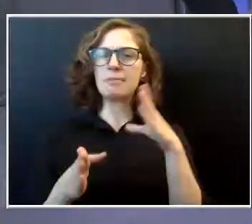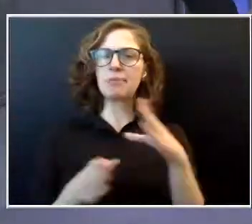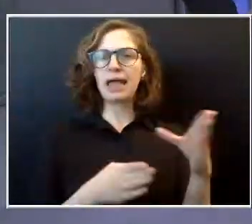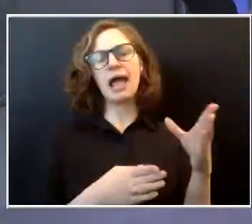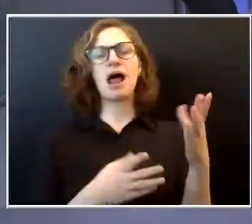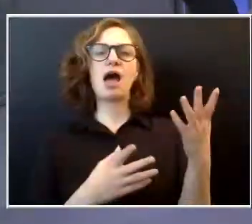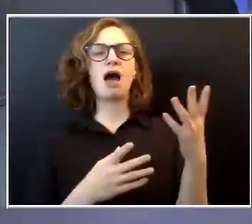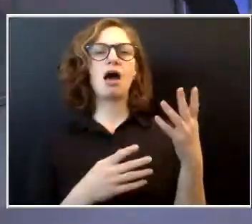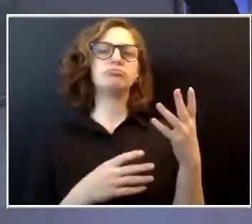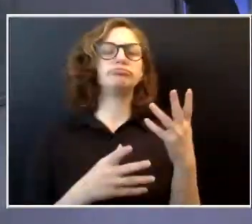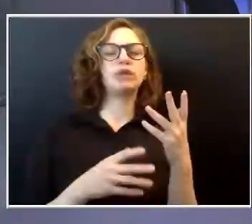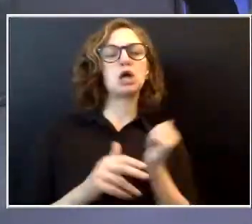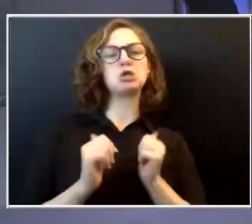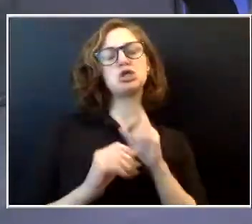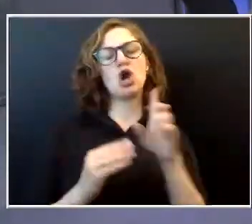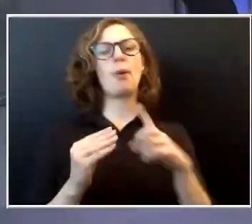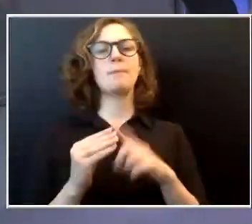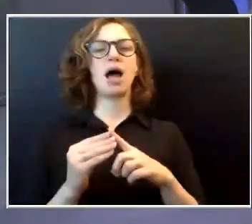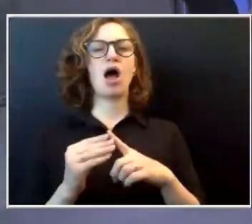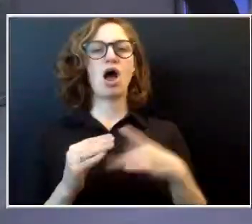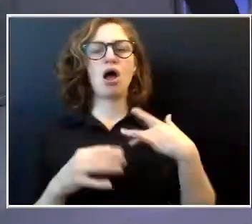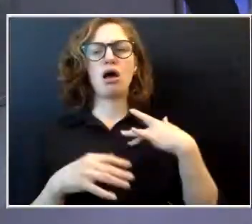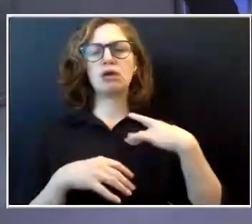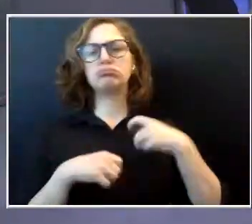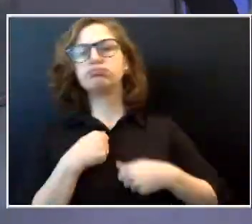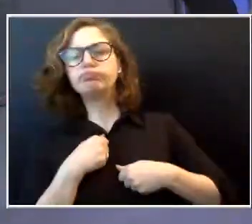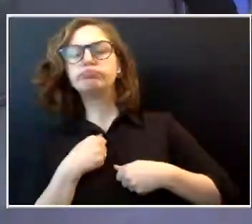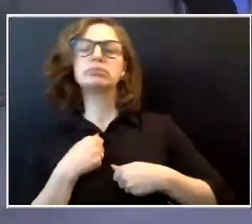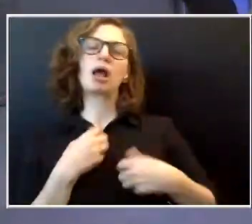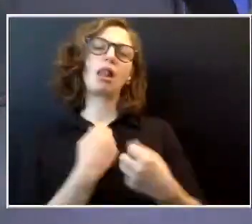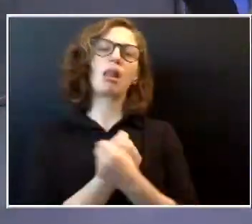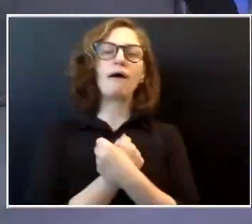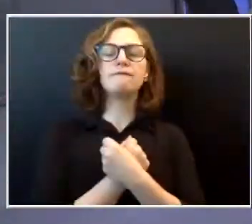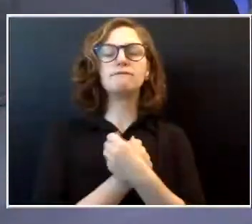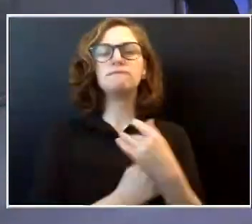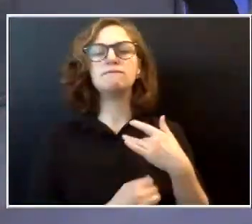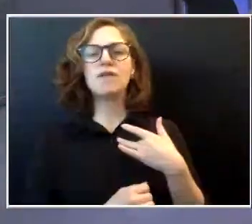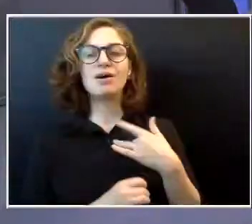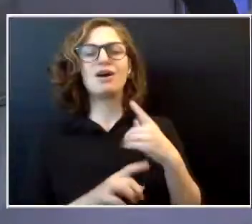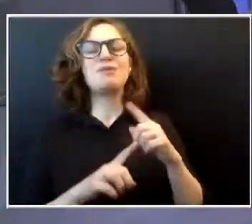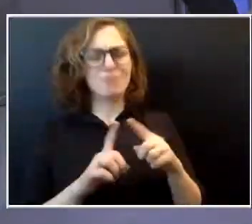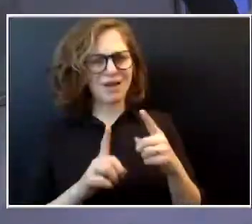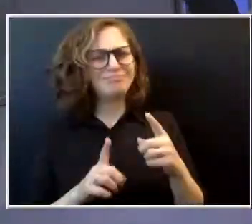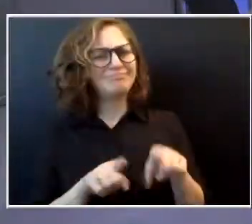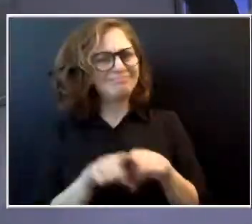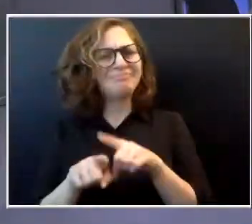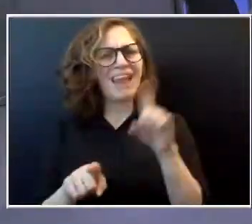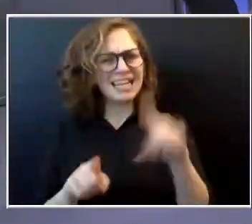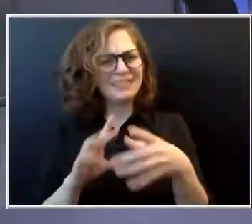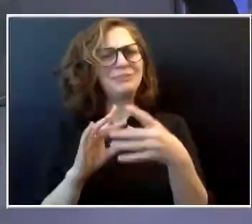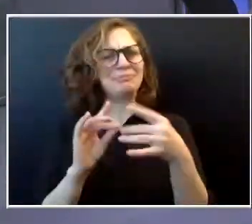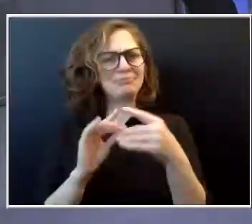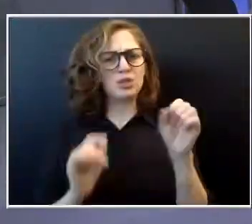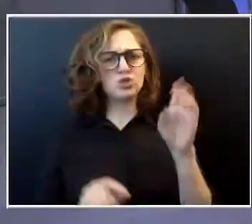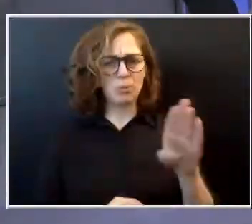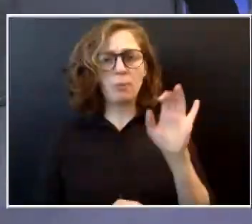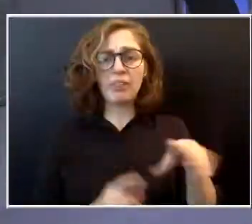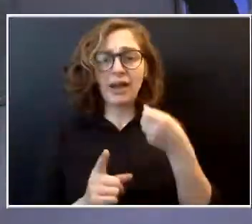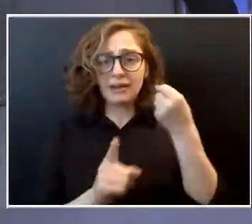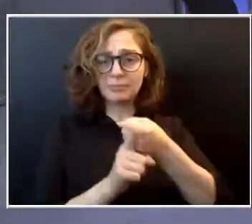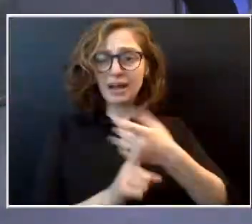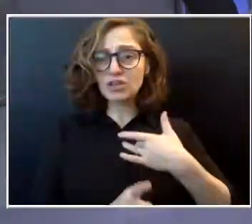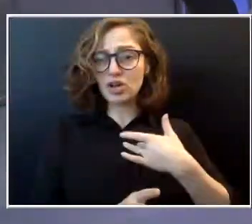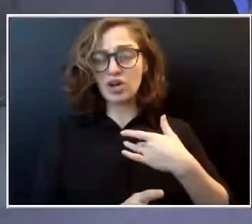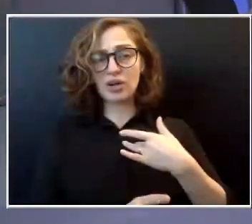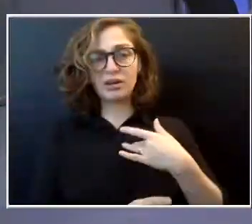and then we got to talk about the Super Bowl, though. That has effects on the heart. We were talking to you, Dr. Love, earlier in the week, and you said even when you woke up